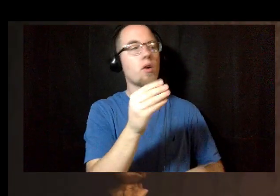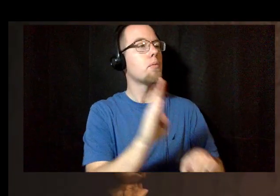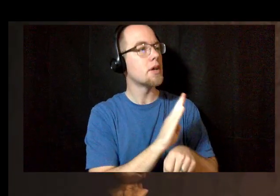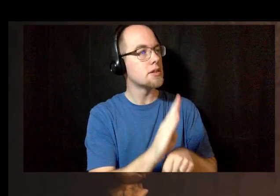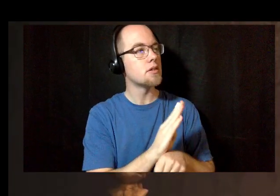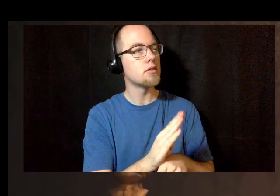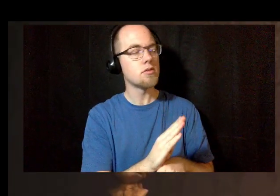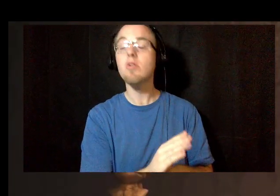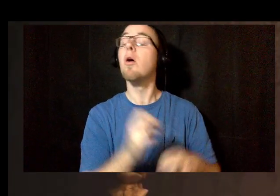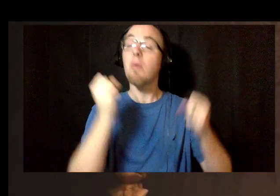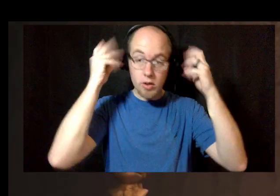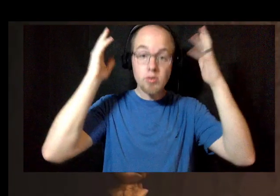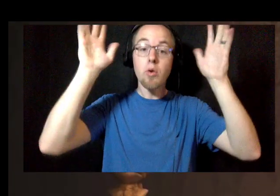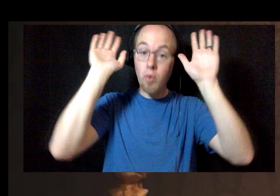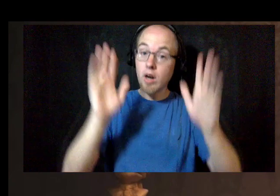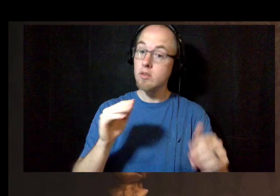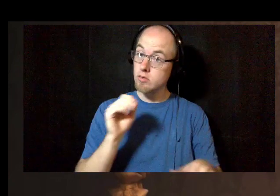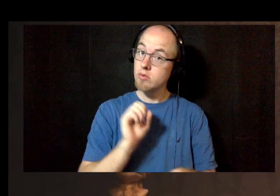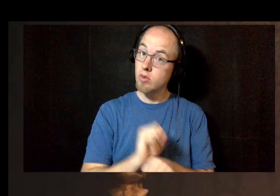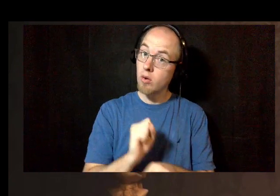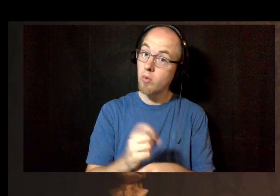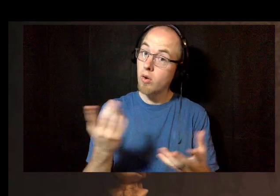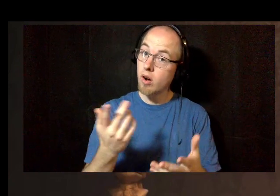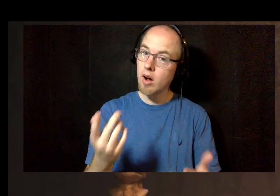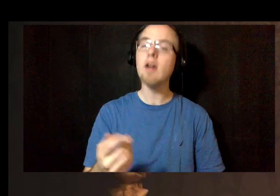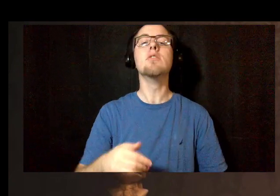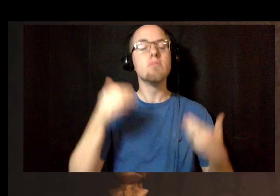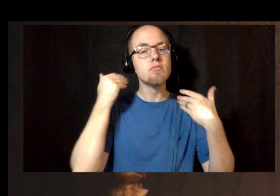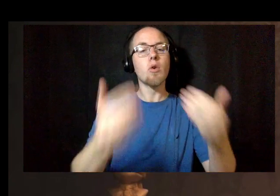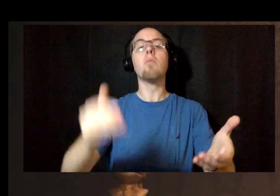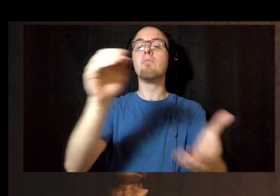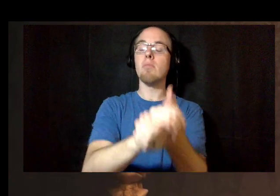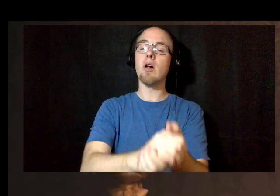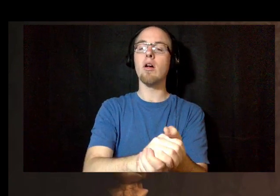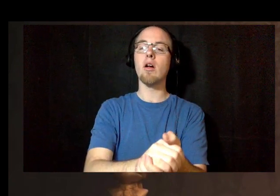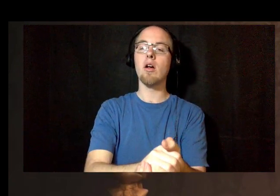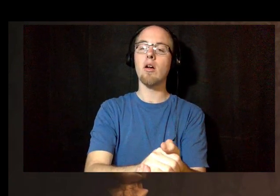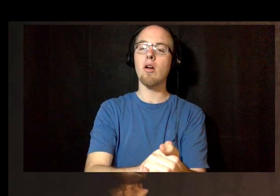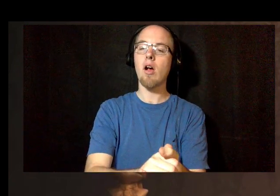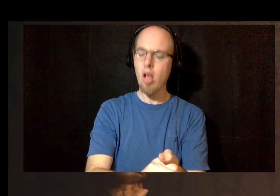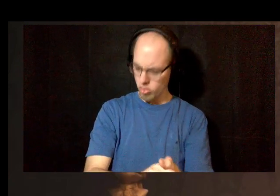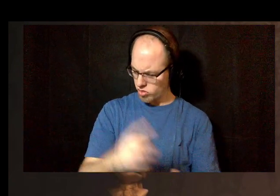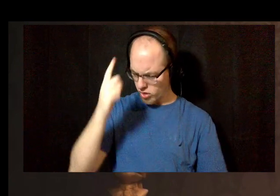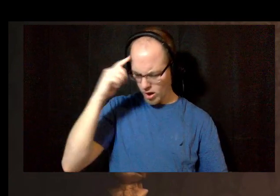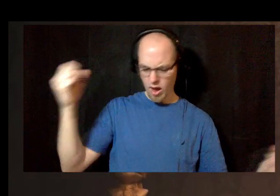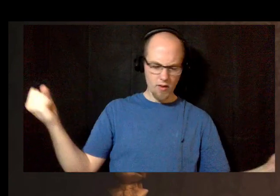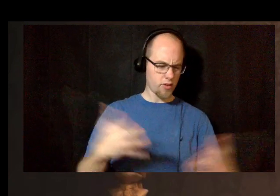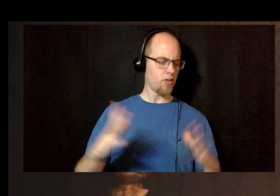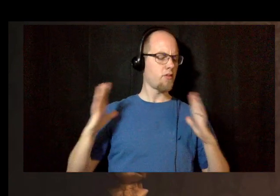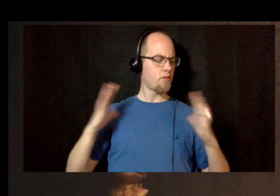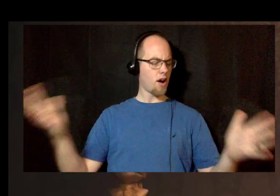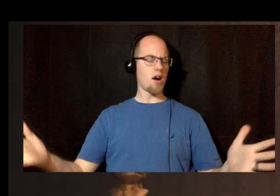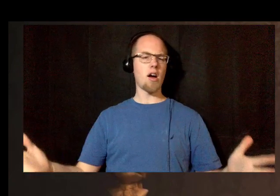did such a great job, she married him. And he thought everything was just fine, until about 3 months